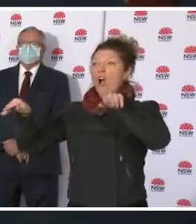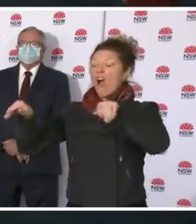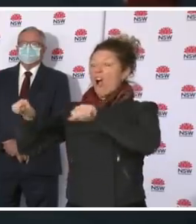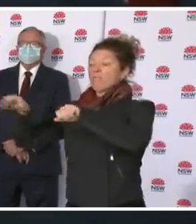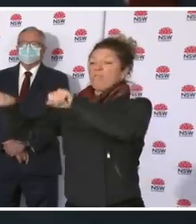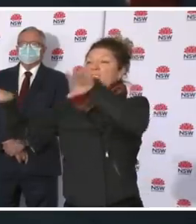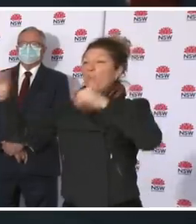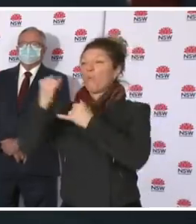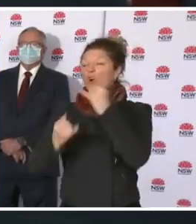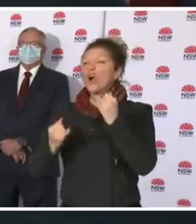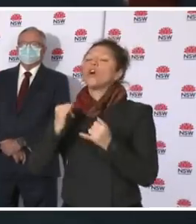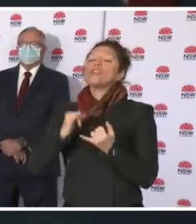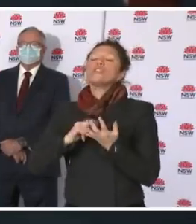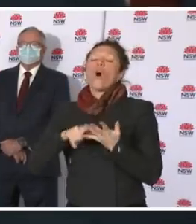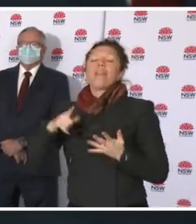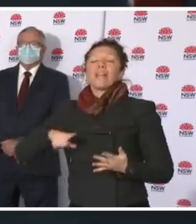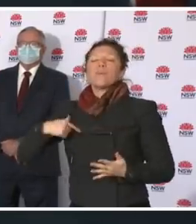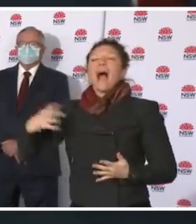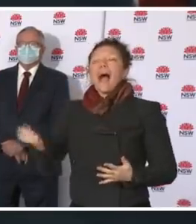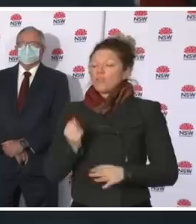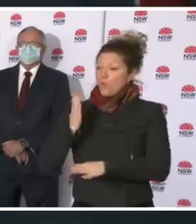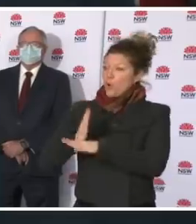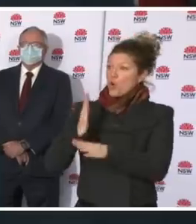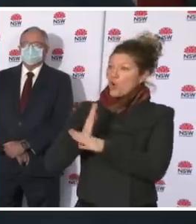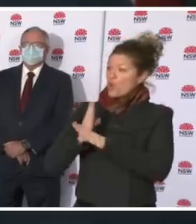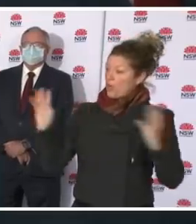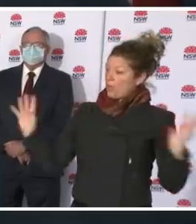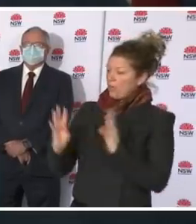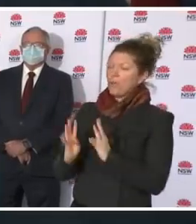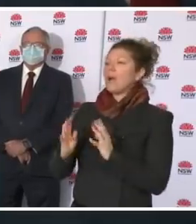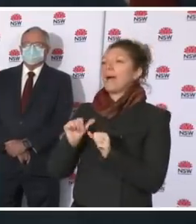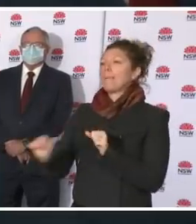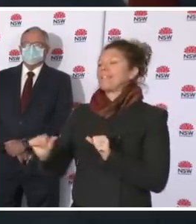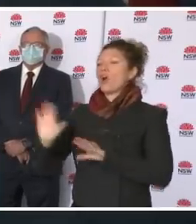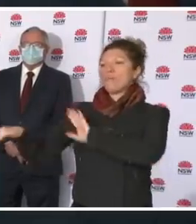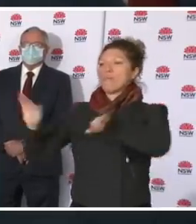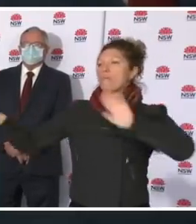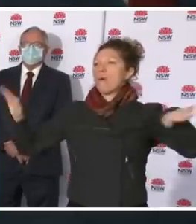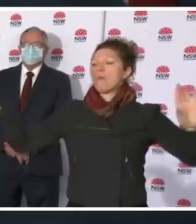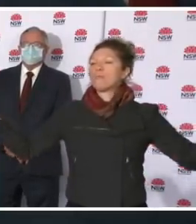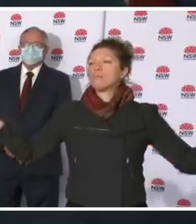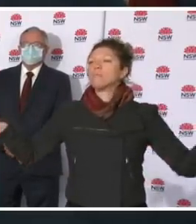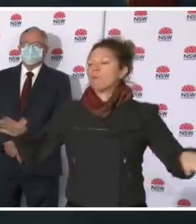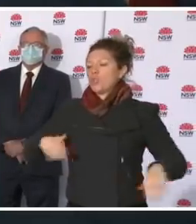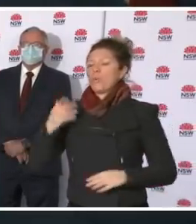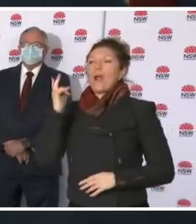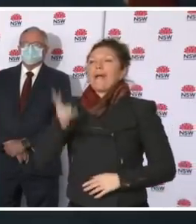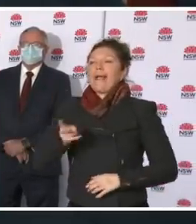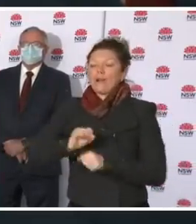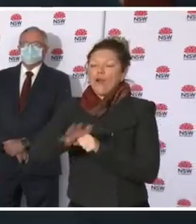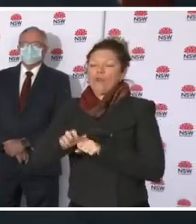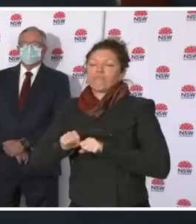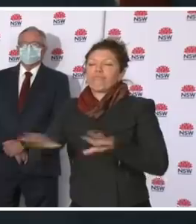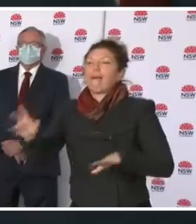workplace attendances, we need to reduce the opportunity for workplace transmission events to occur, and we need